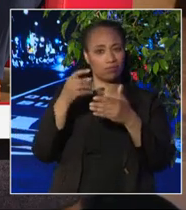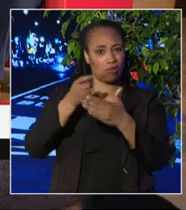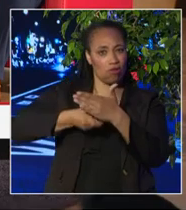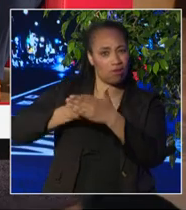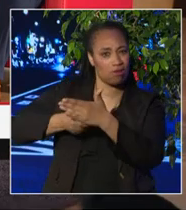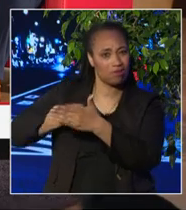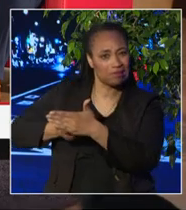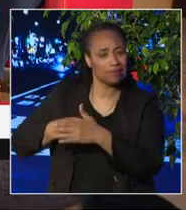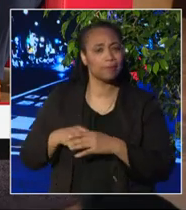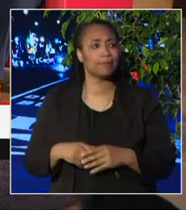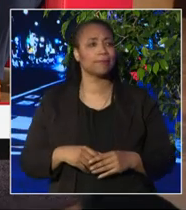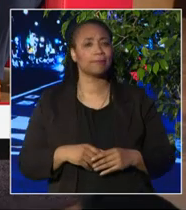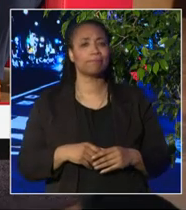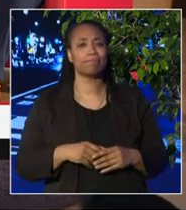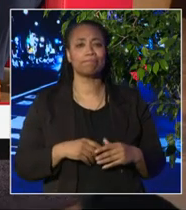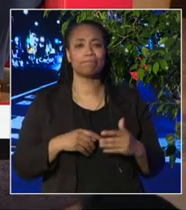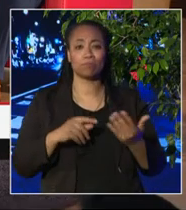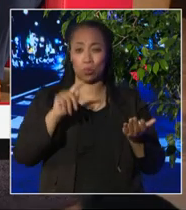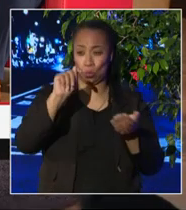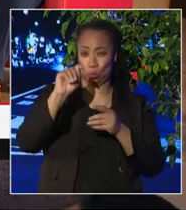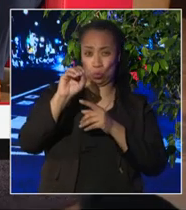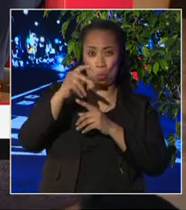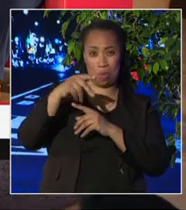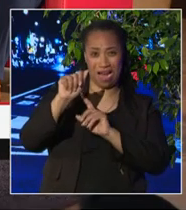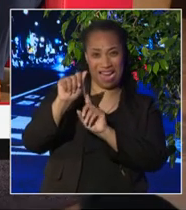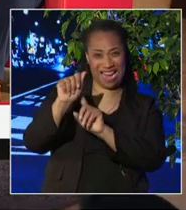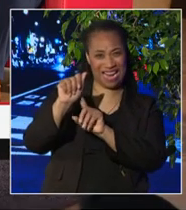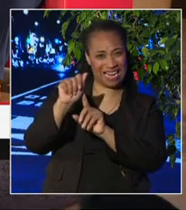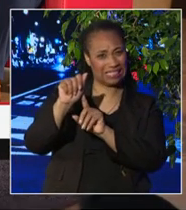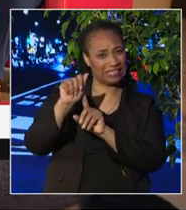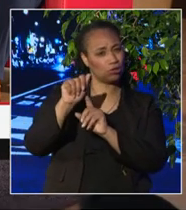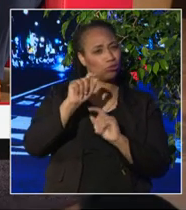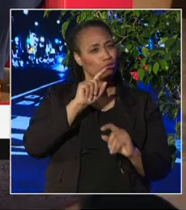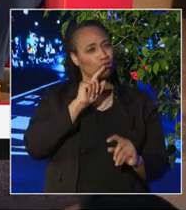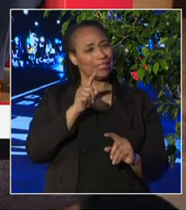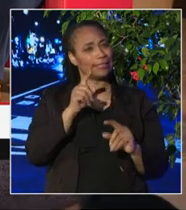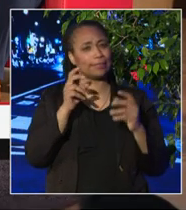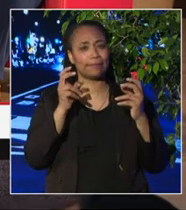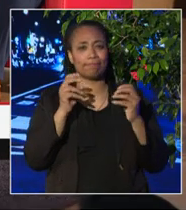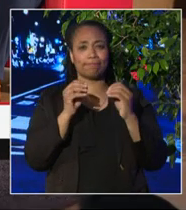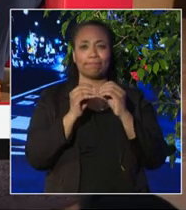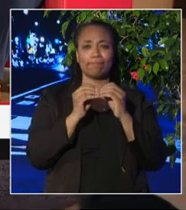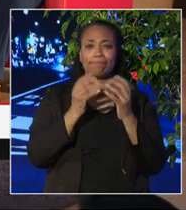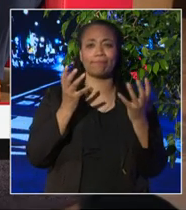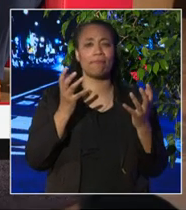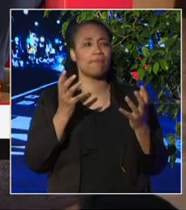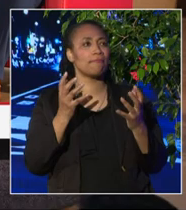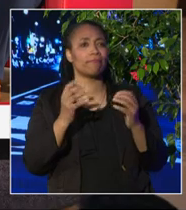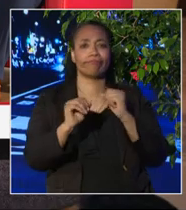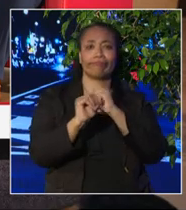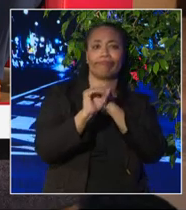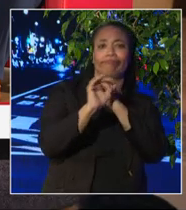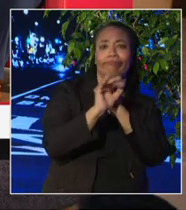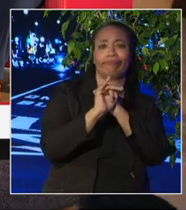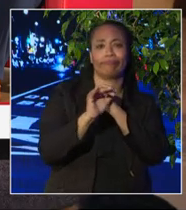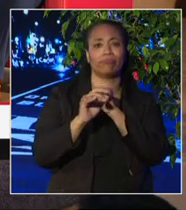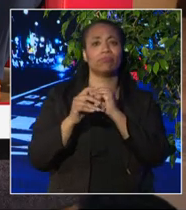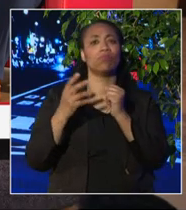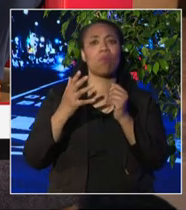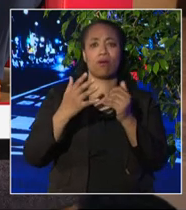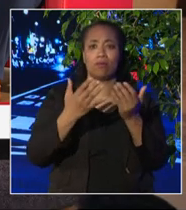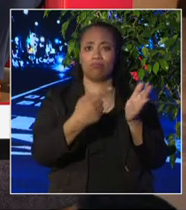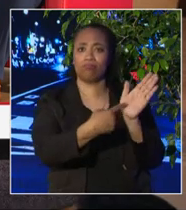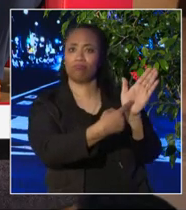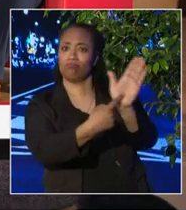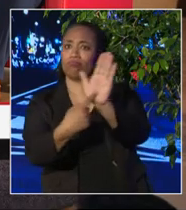was, lauded as a protection for tenants wanting to buy, which we